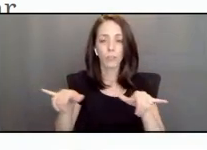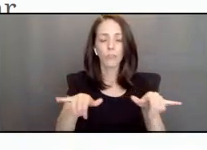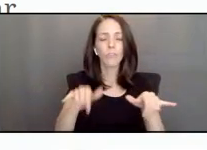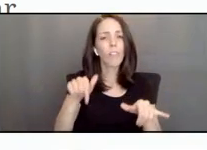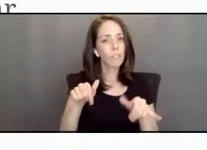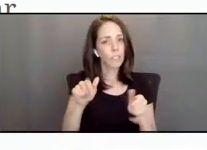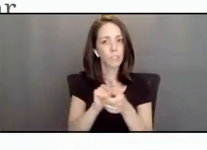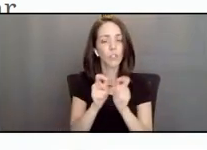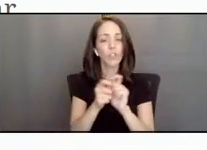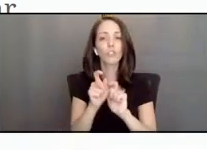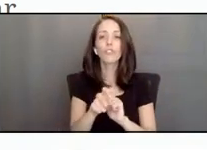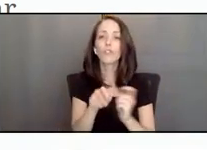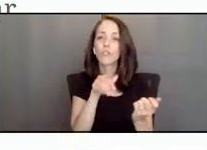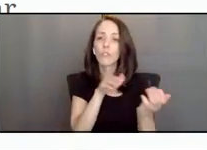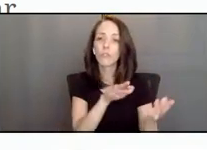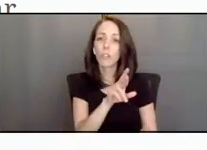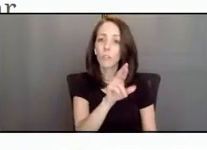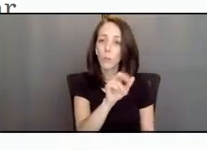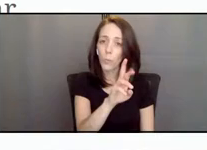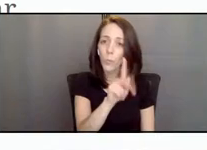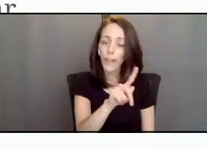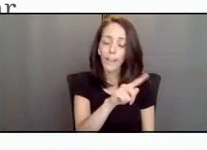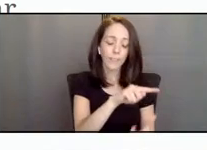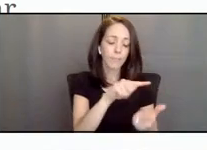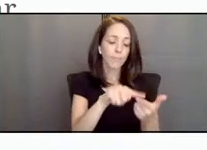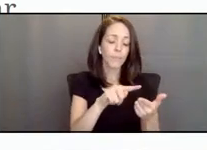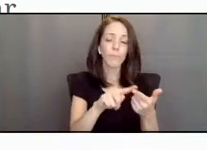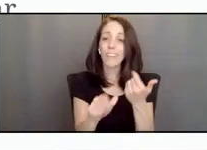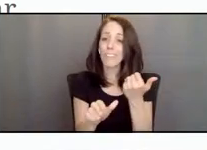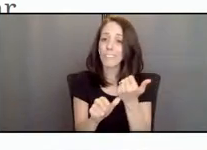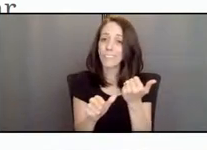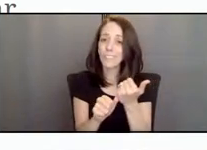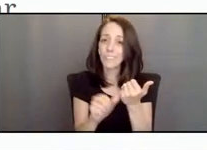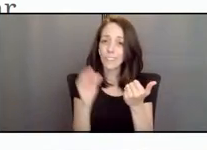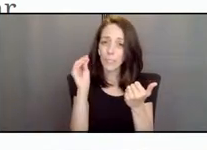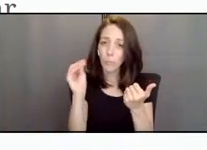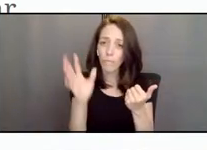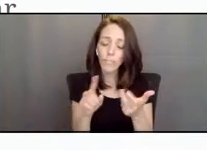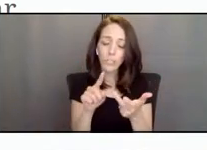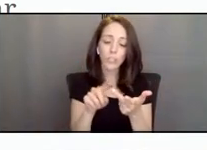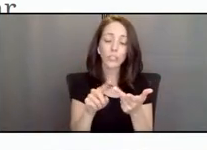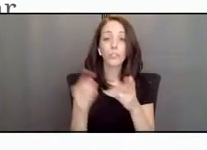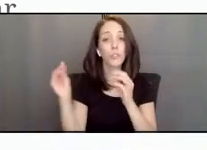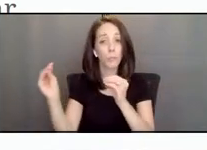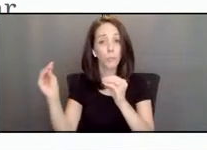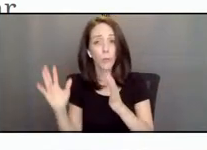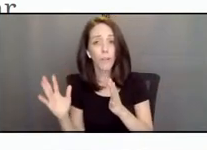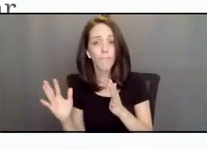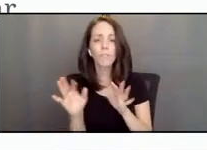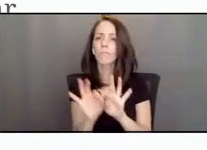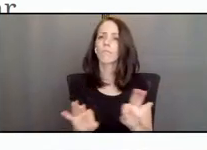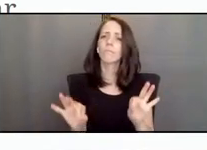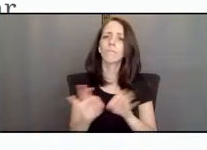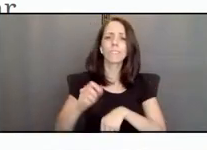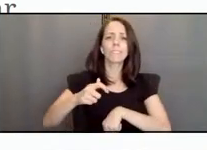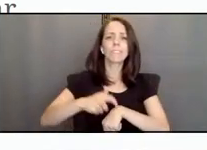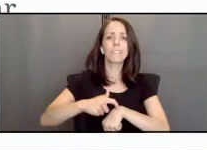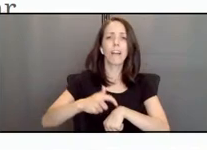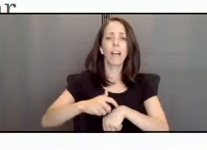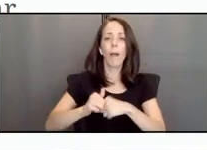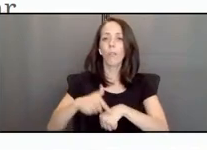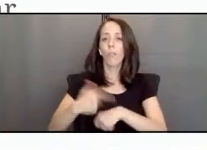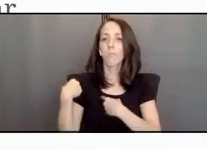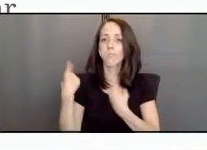rank, assistant professor, associate professor, and professor, and importantly, time and rank, to allow